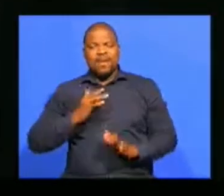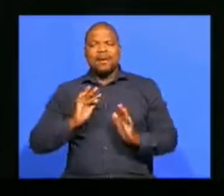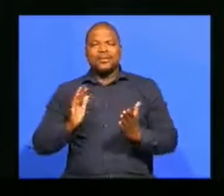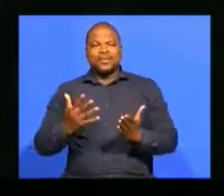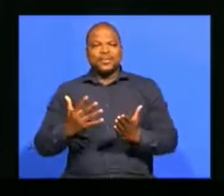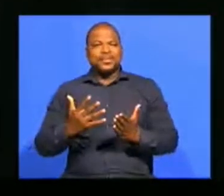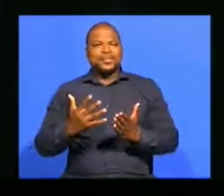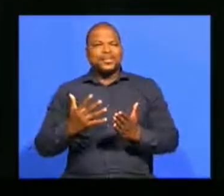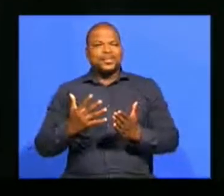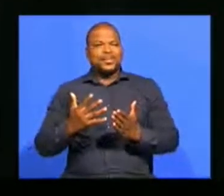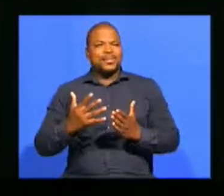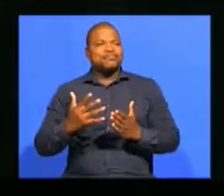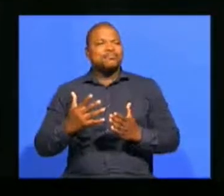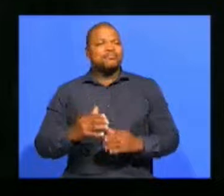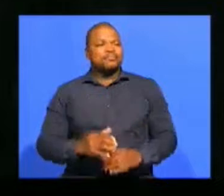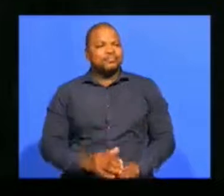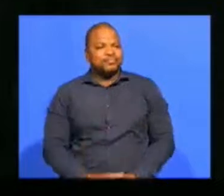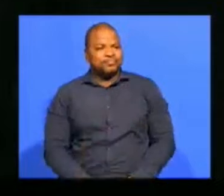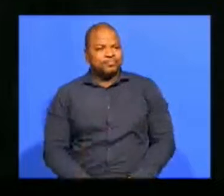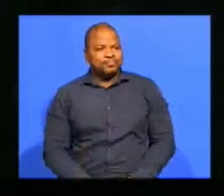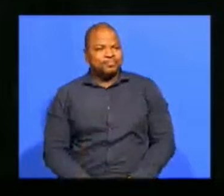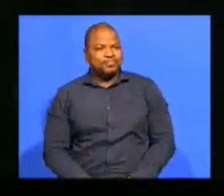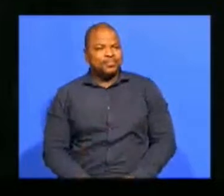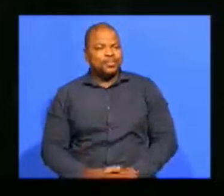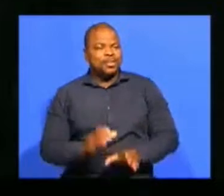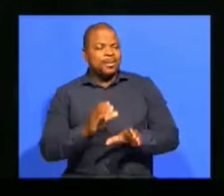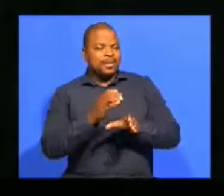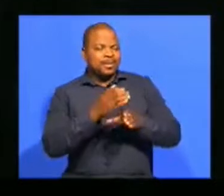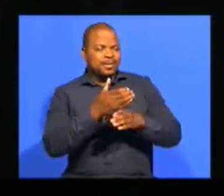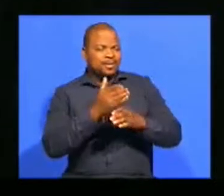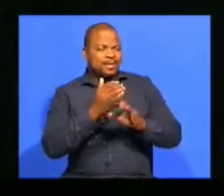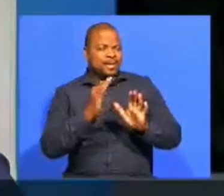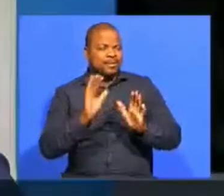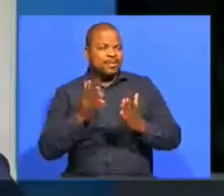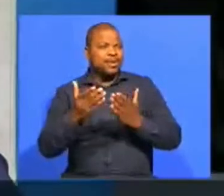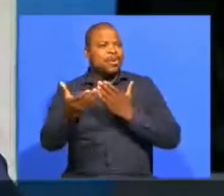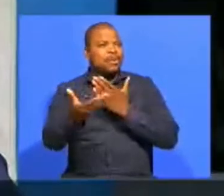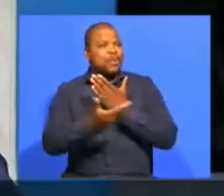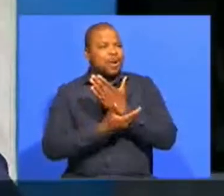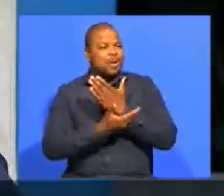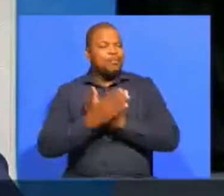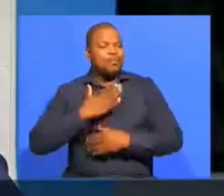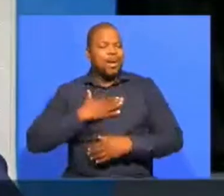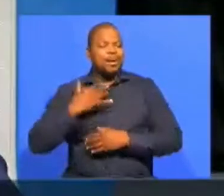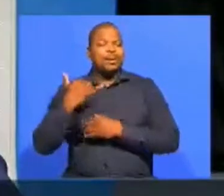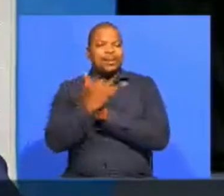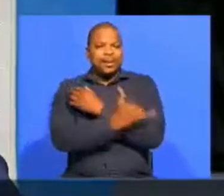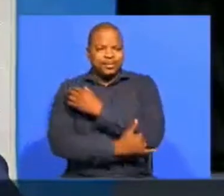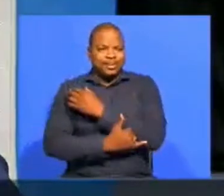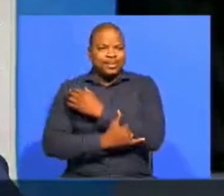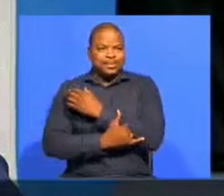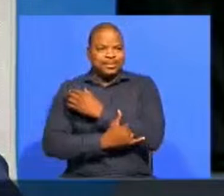the thumb beat of creation. Welcome to my country,